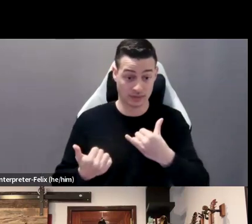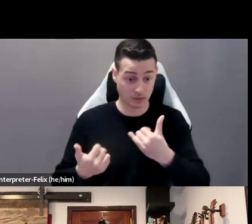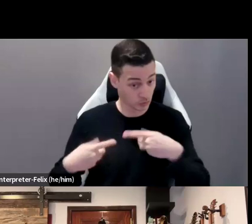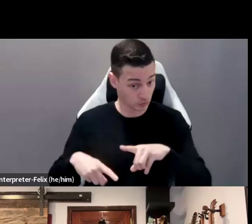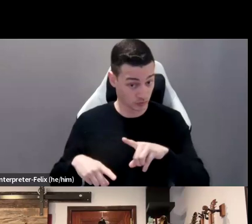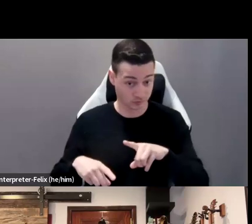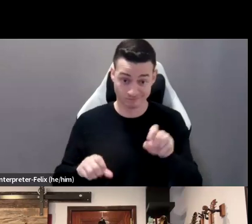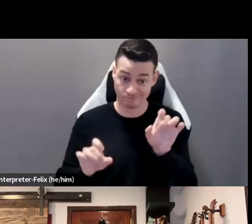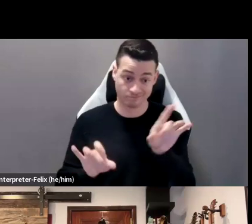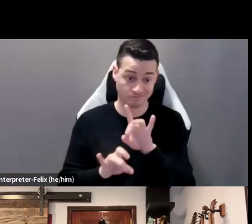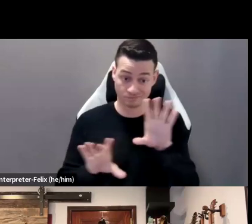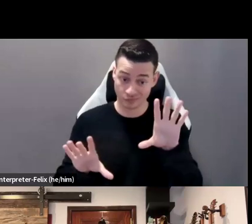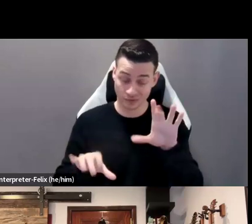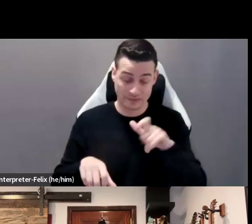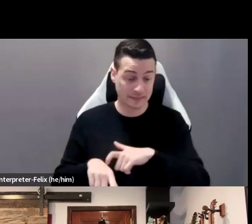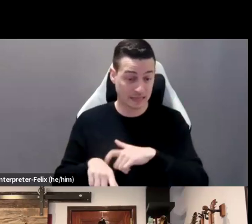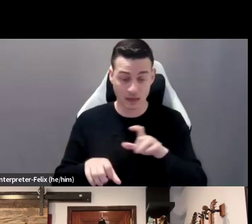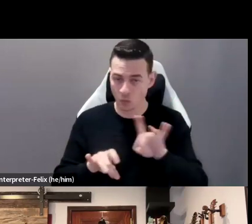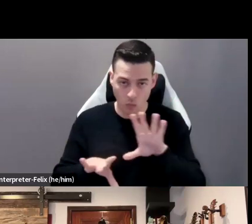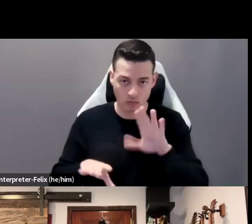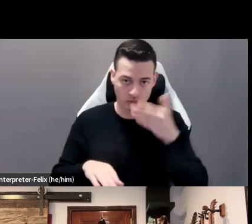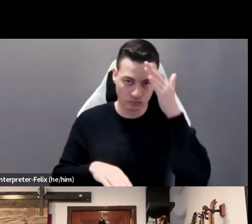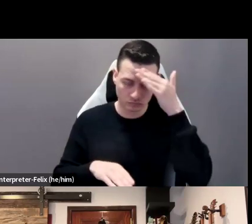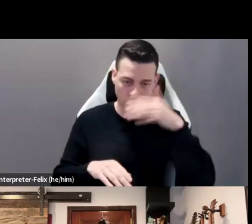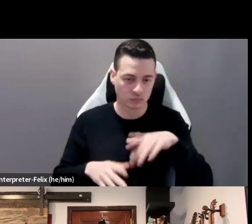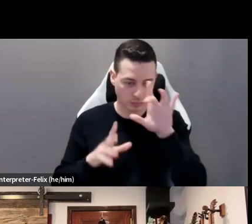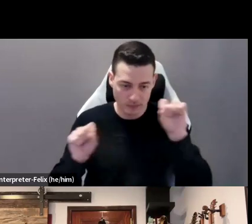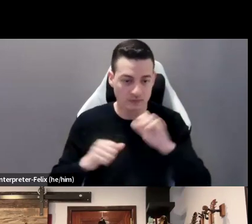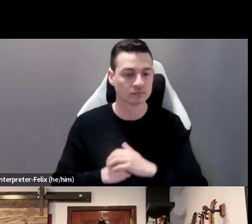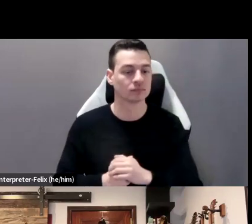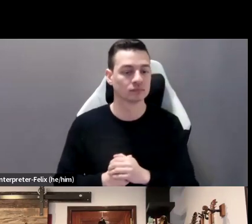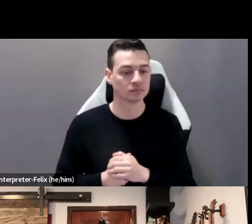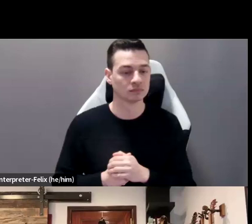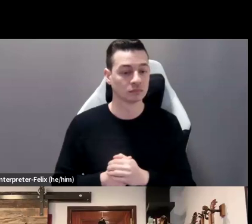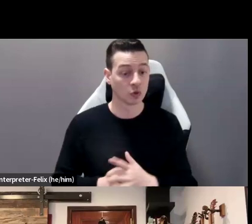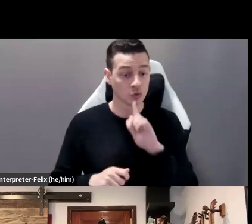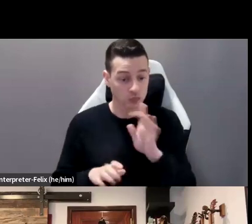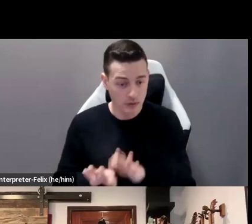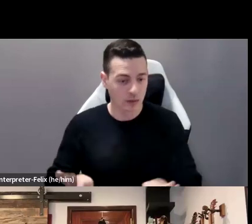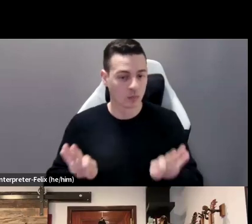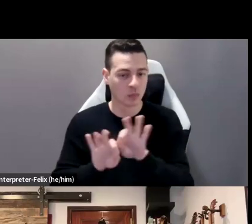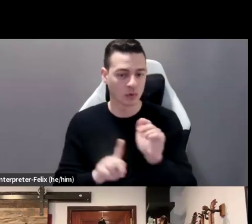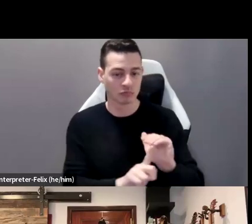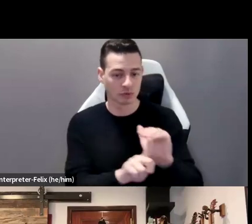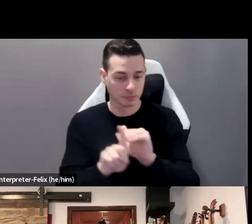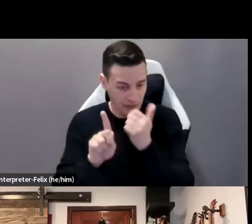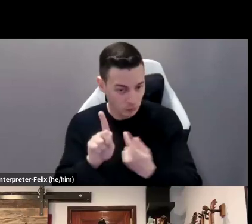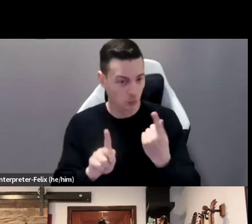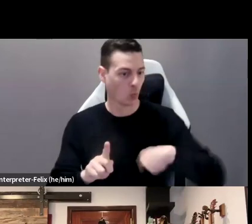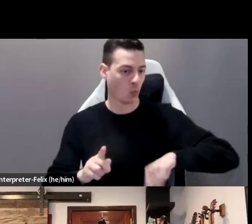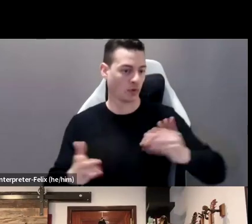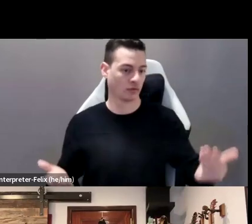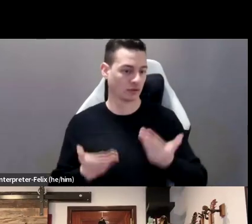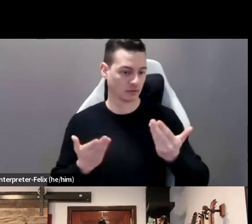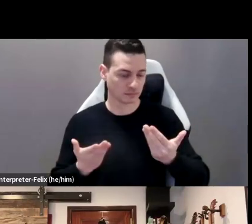through, it's very important to kind of remind everyone that we are here and we are